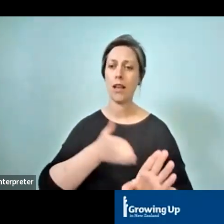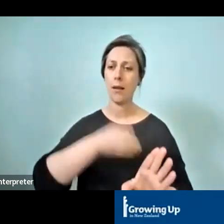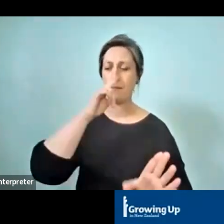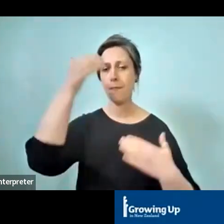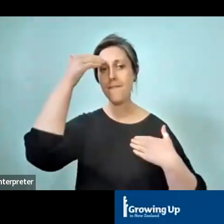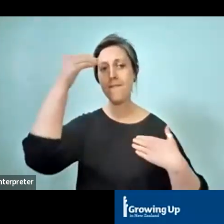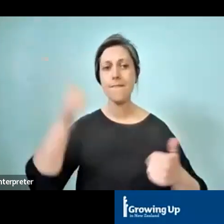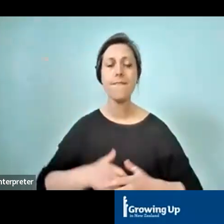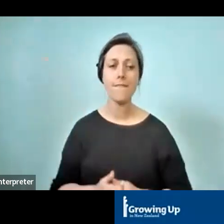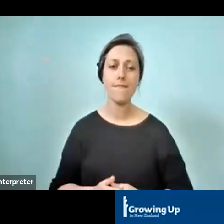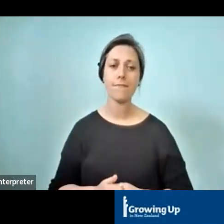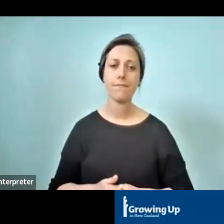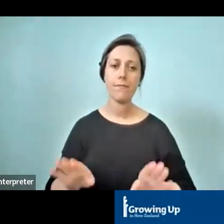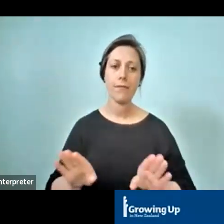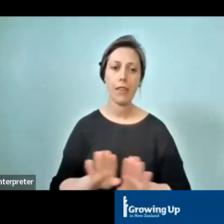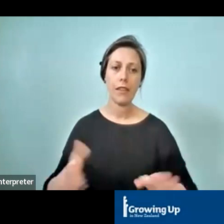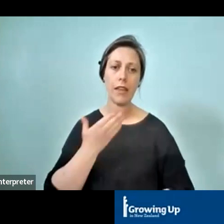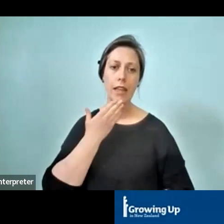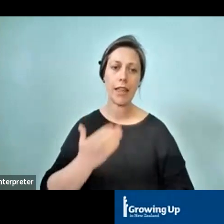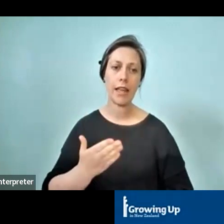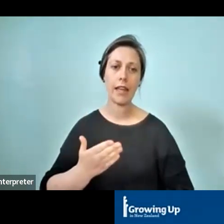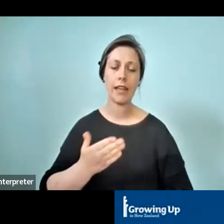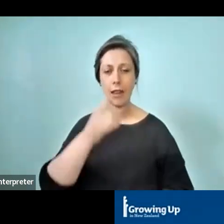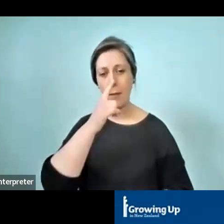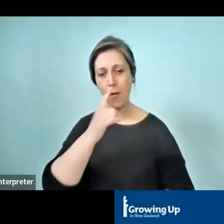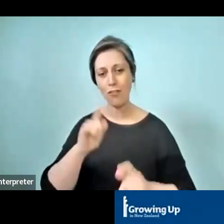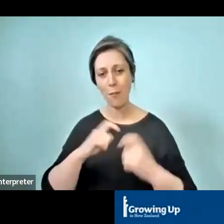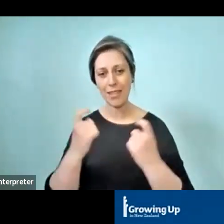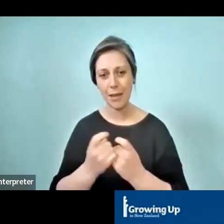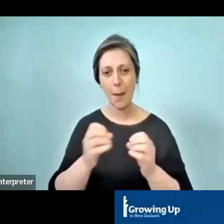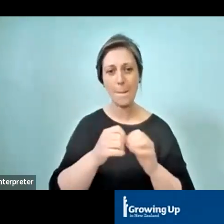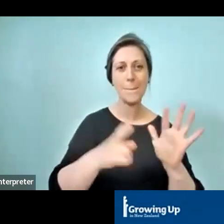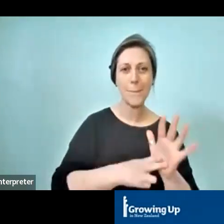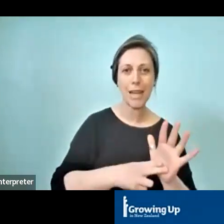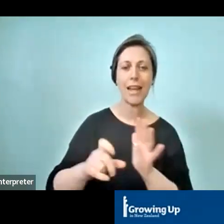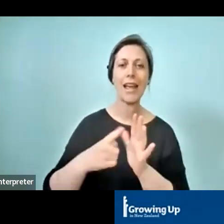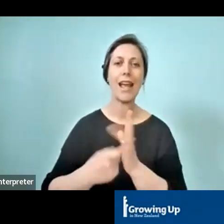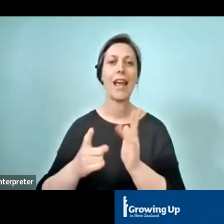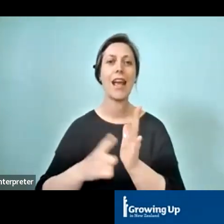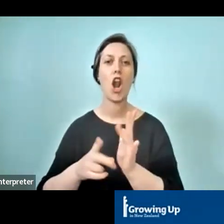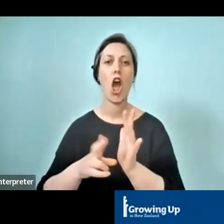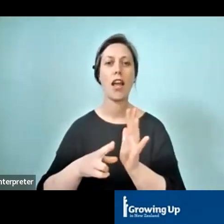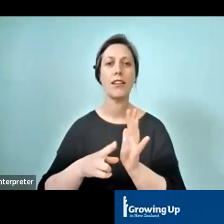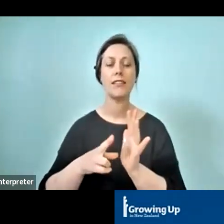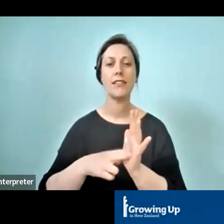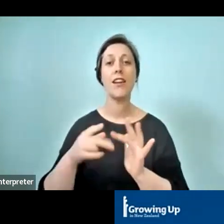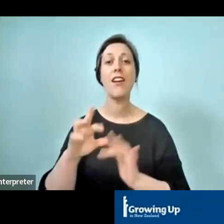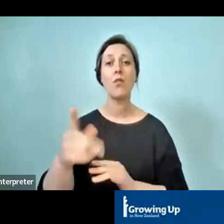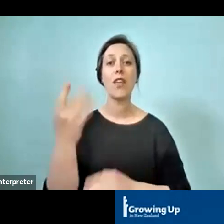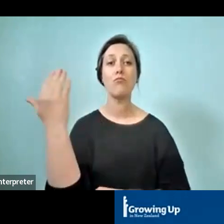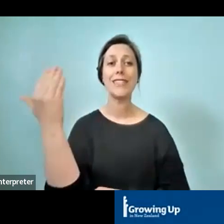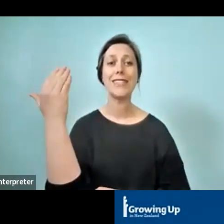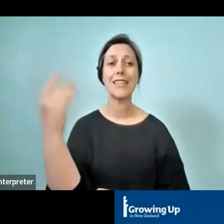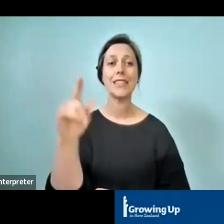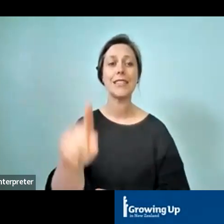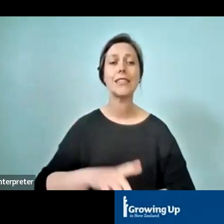wellbeing, and also just to thank again the people from our team, Ben and Caroline, for their presentations, and to everyone in